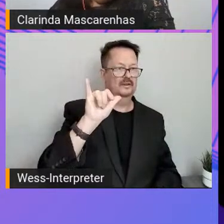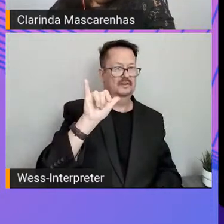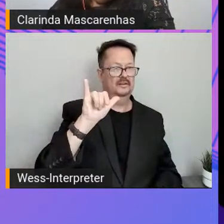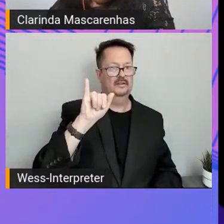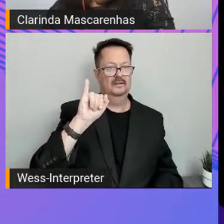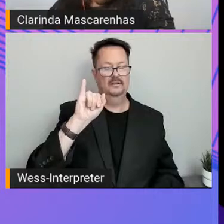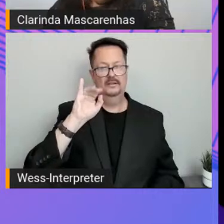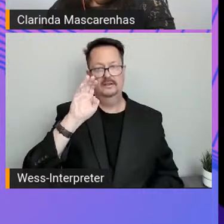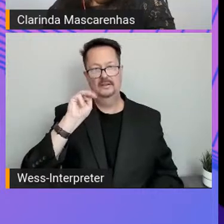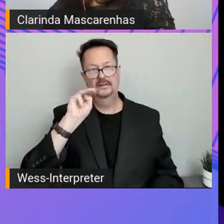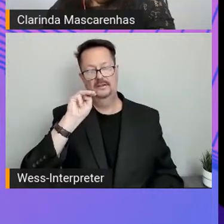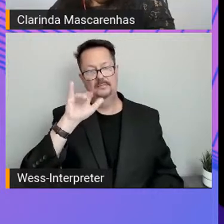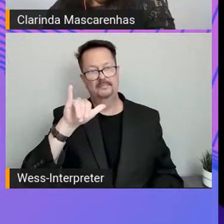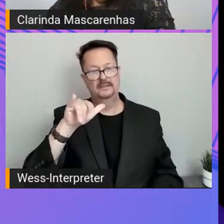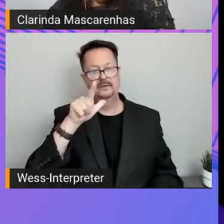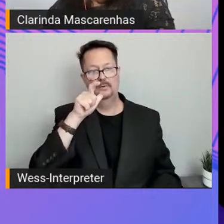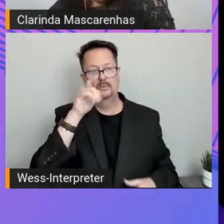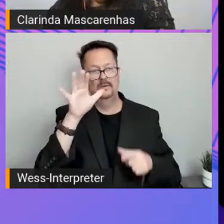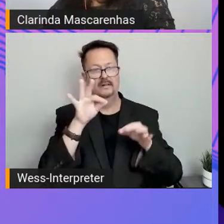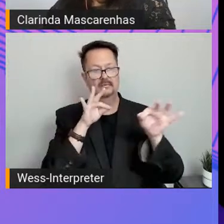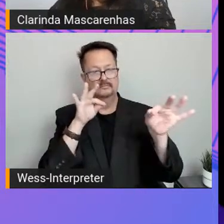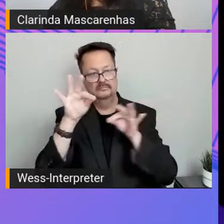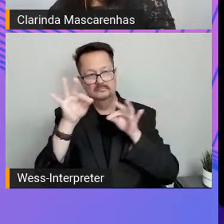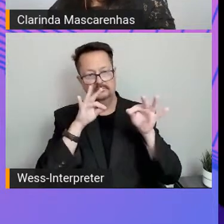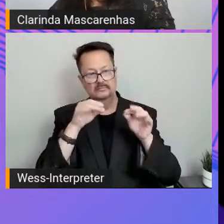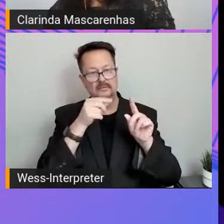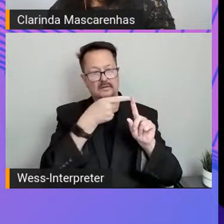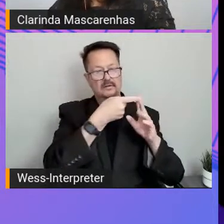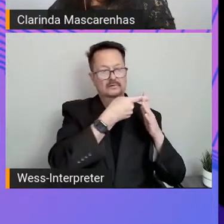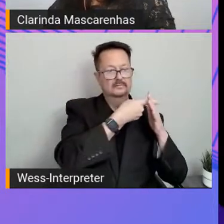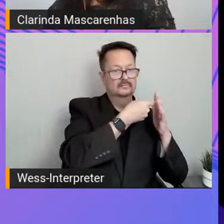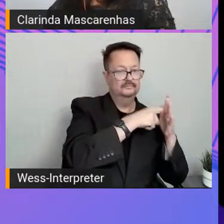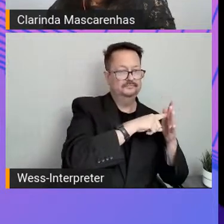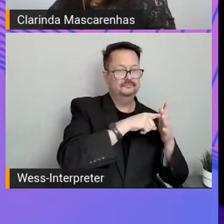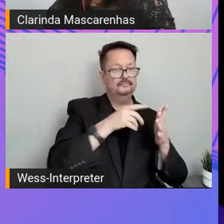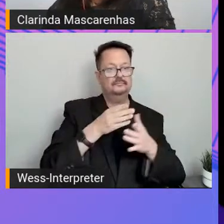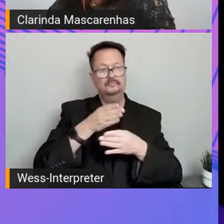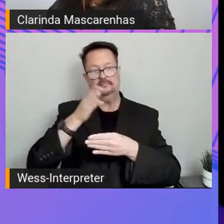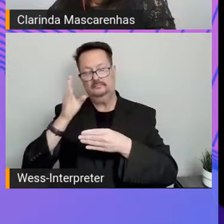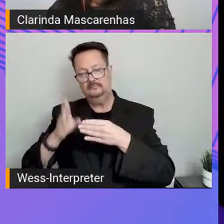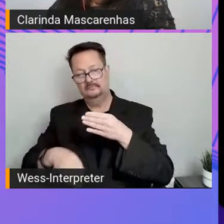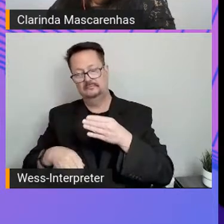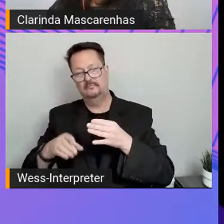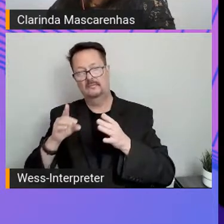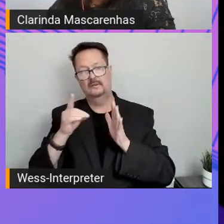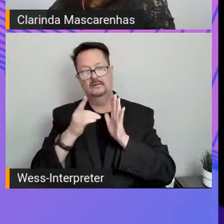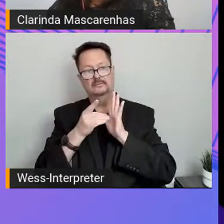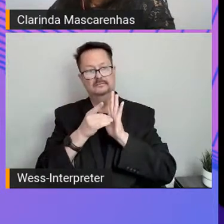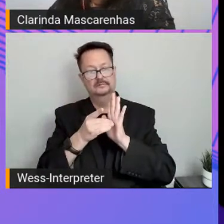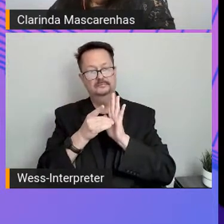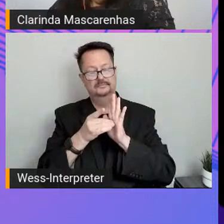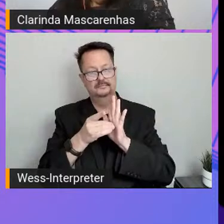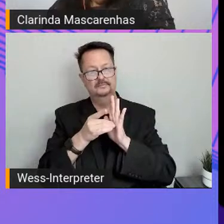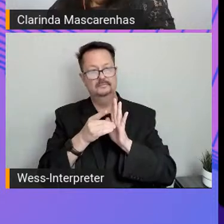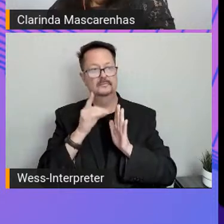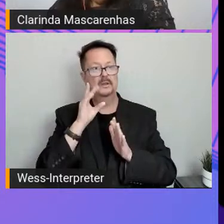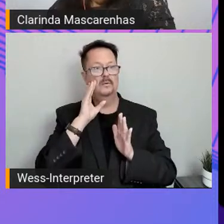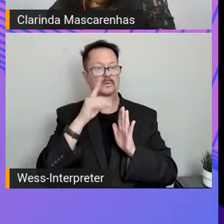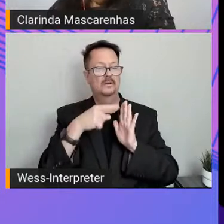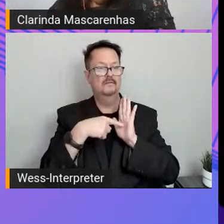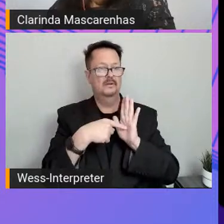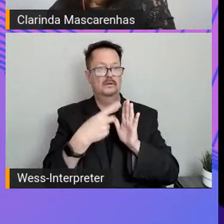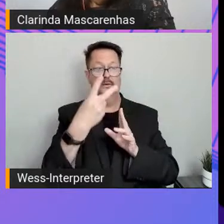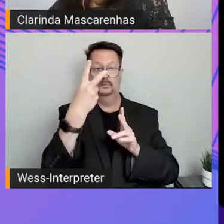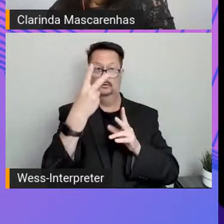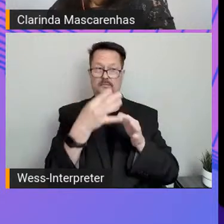quickly walk us through an end-to-end application demo. And he'll be focusing on 2 important capabilities.